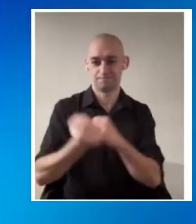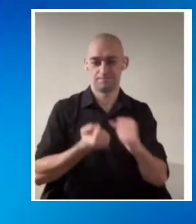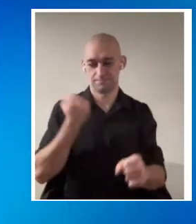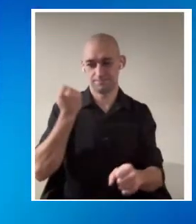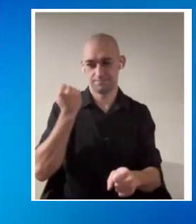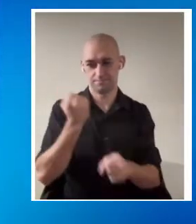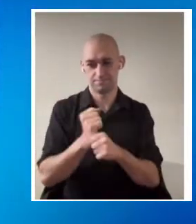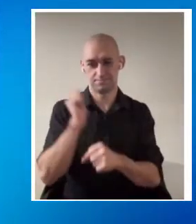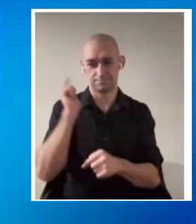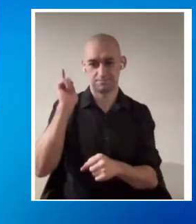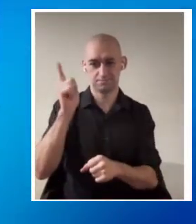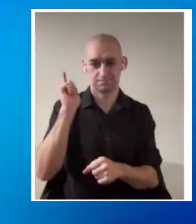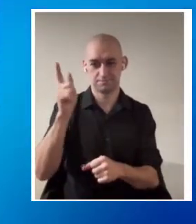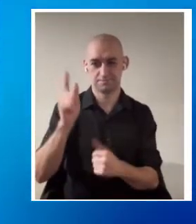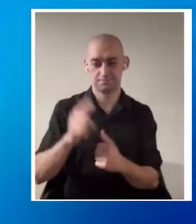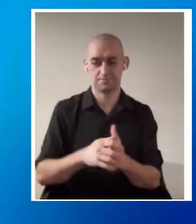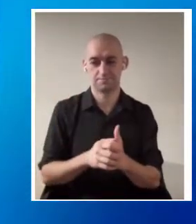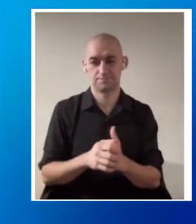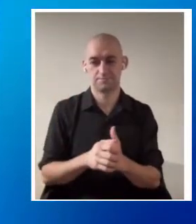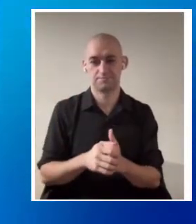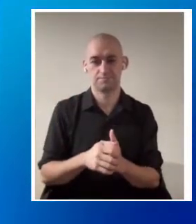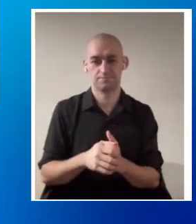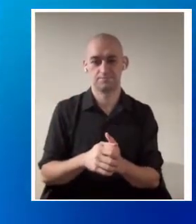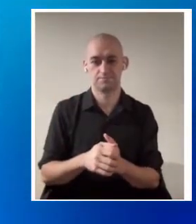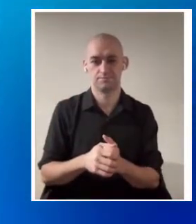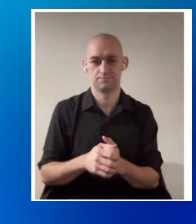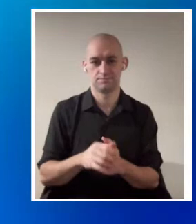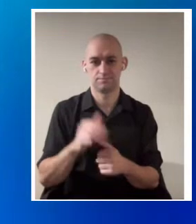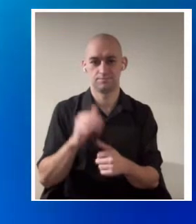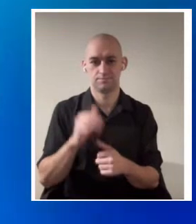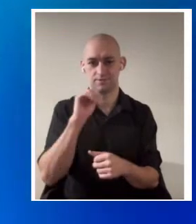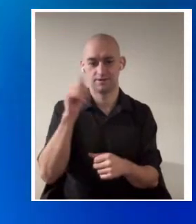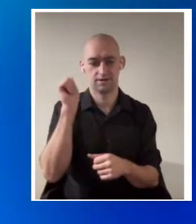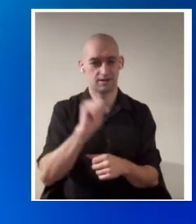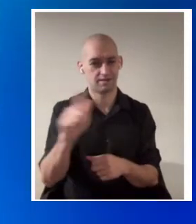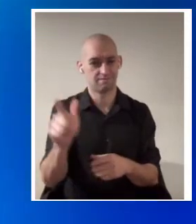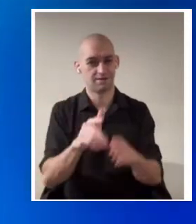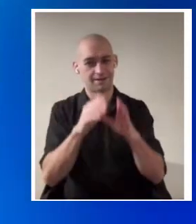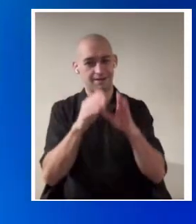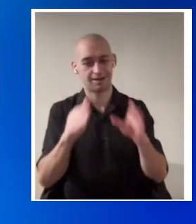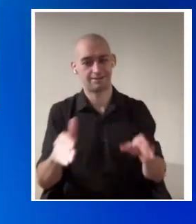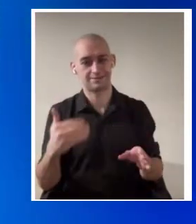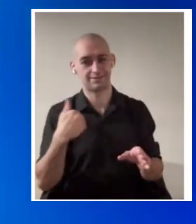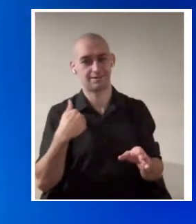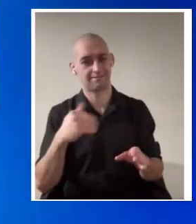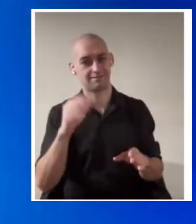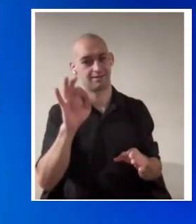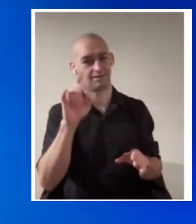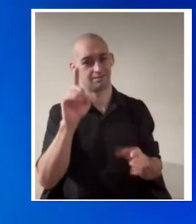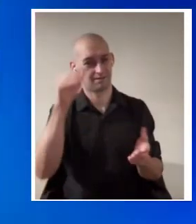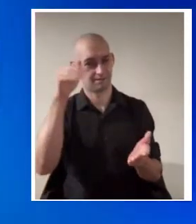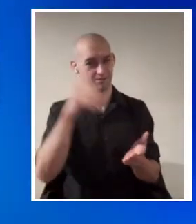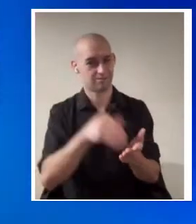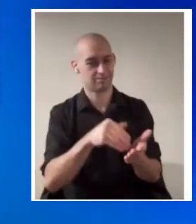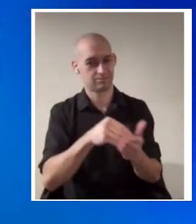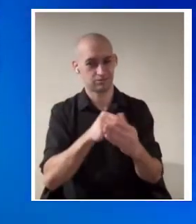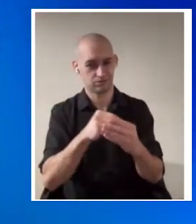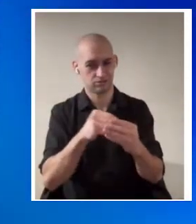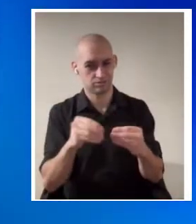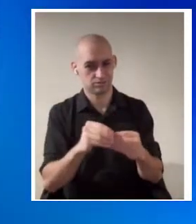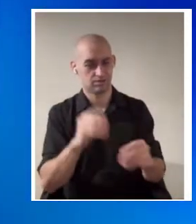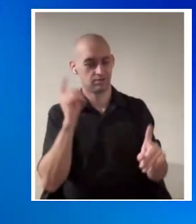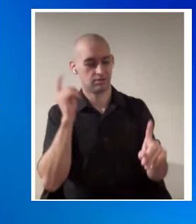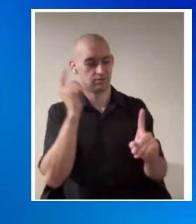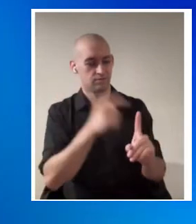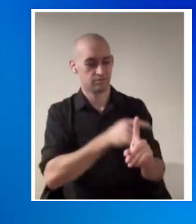well over the 30% cap. And not every household makes $91,100. There are those who